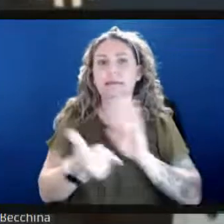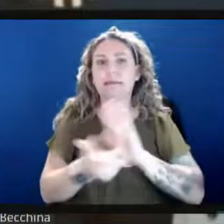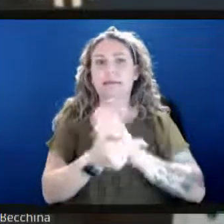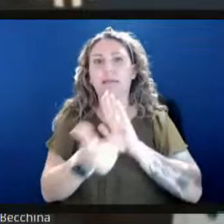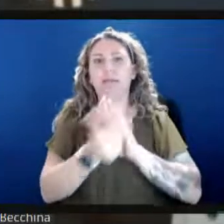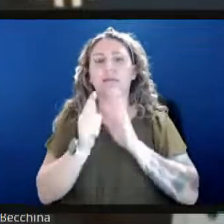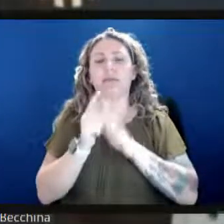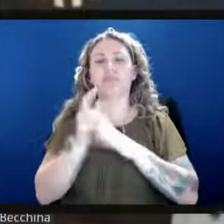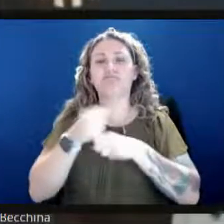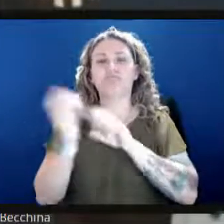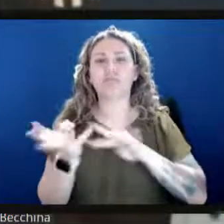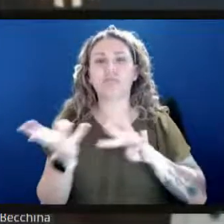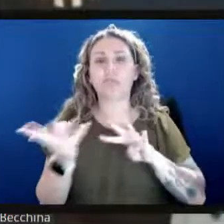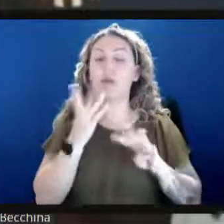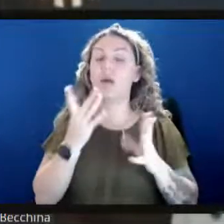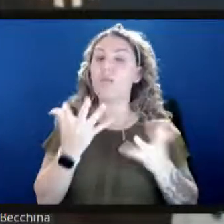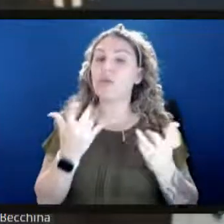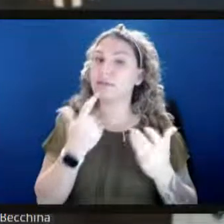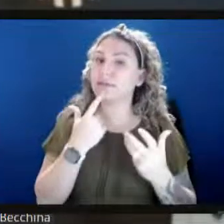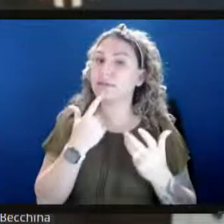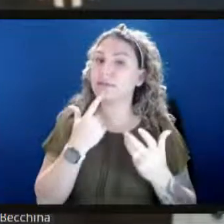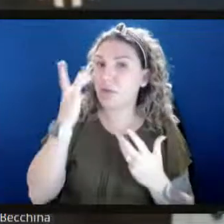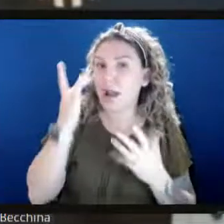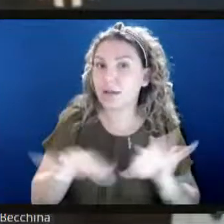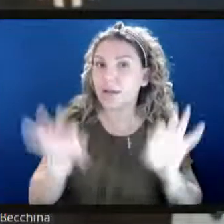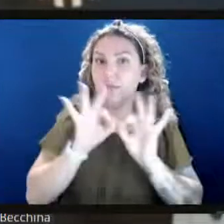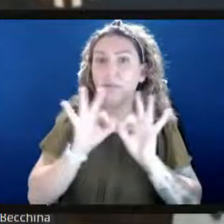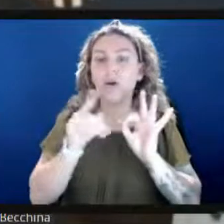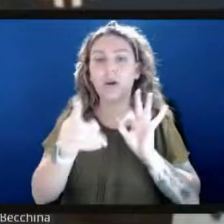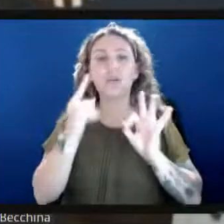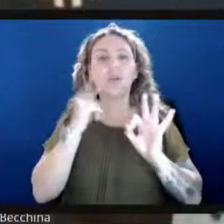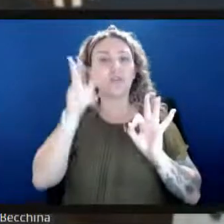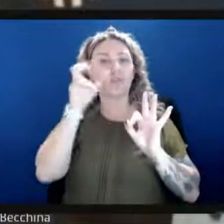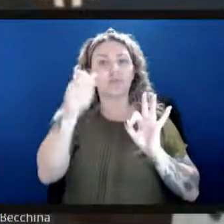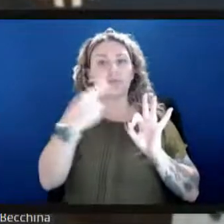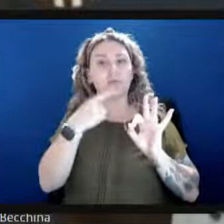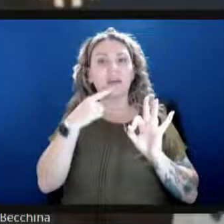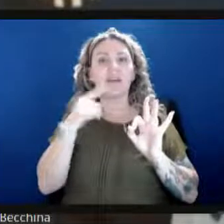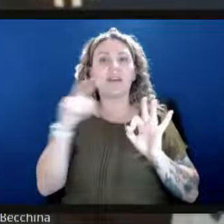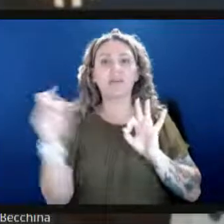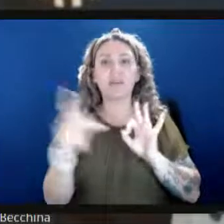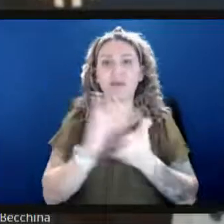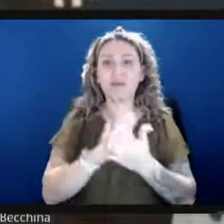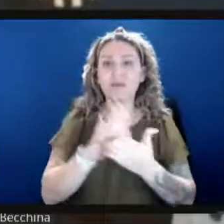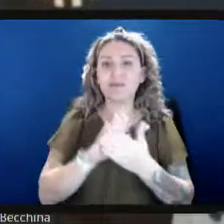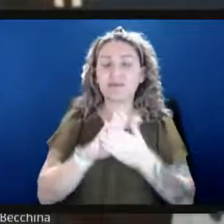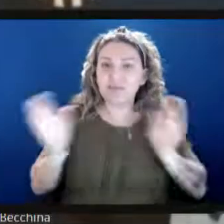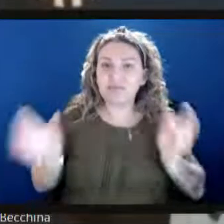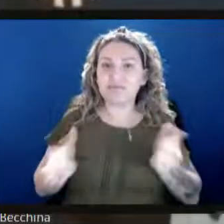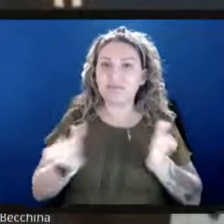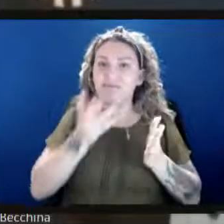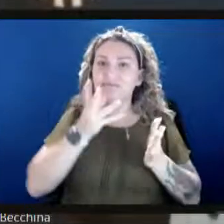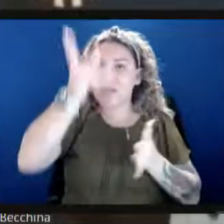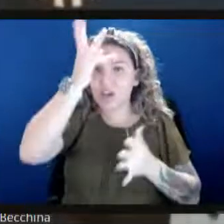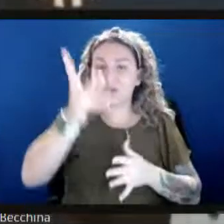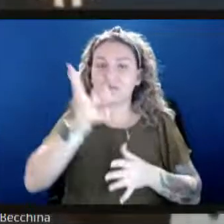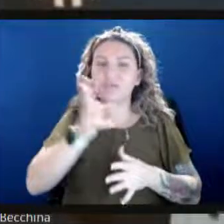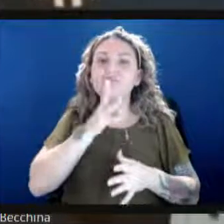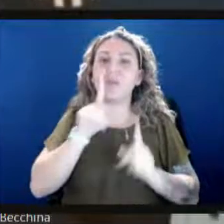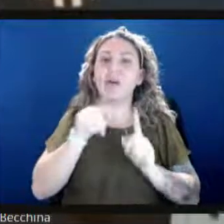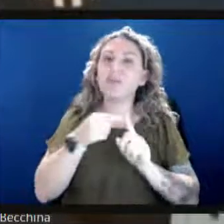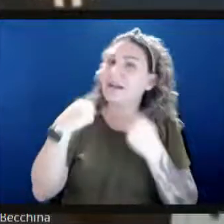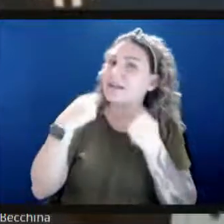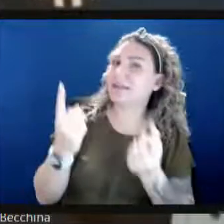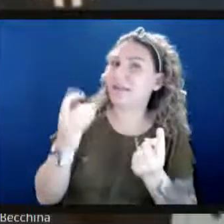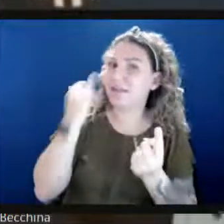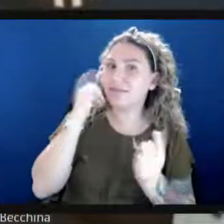say why that's important. I heard you say going back to school now, urging parents to talk to kids about speaking up. If